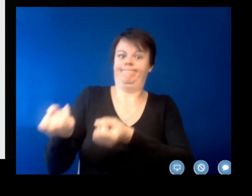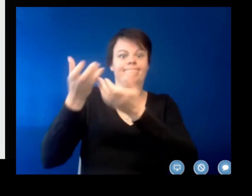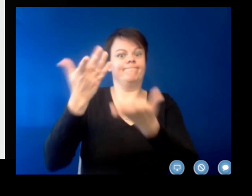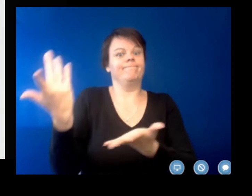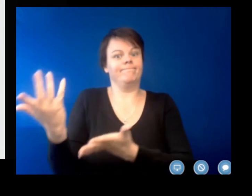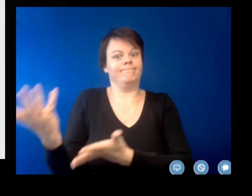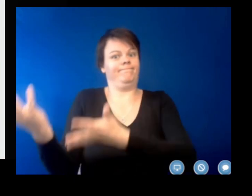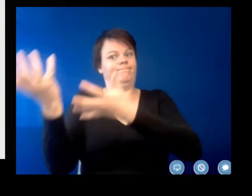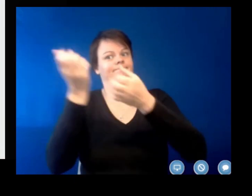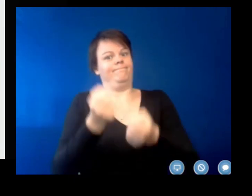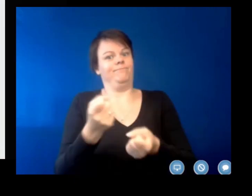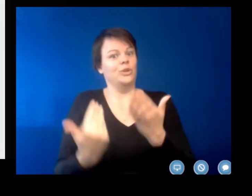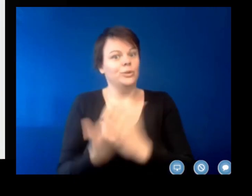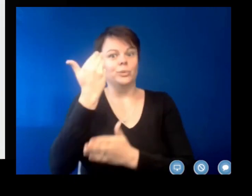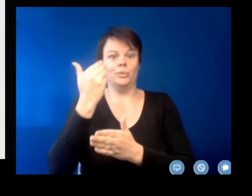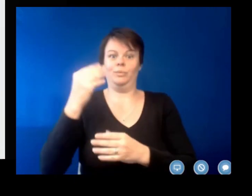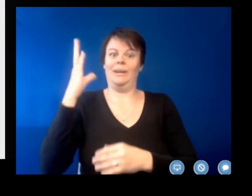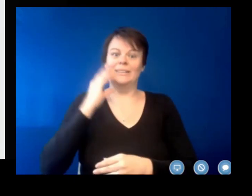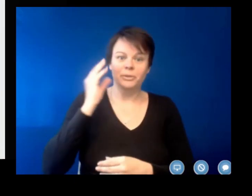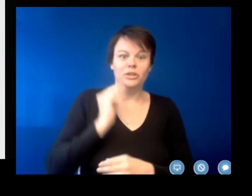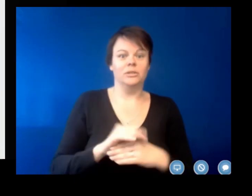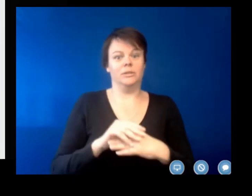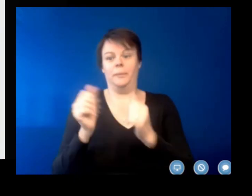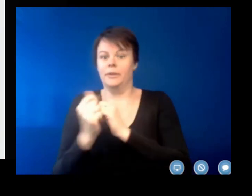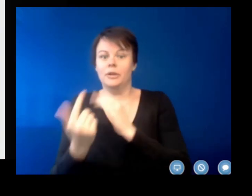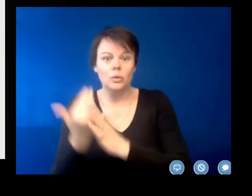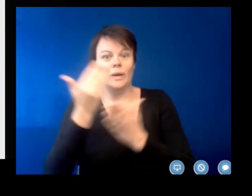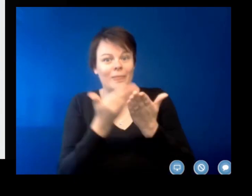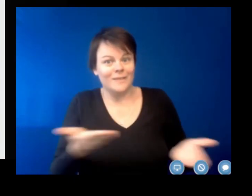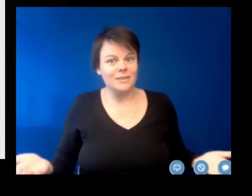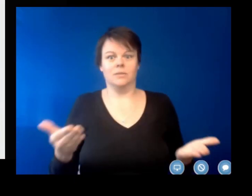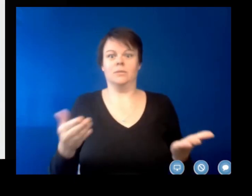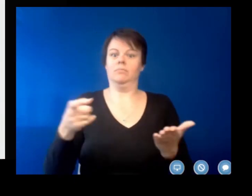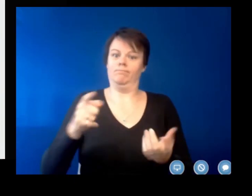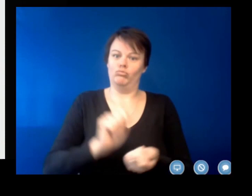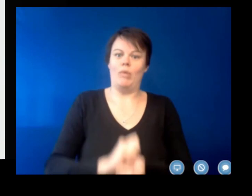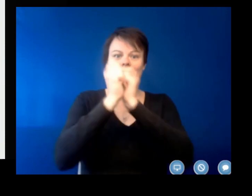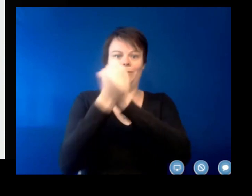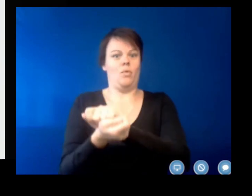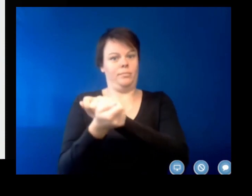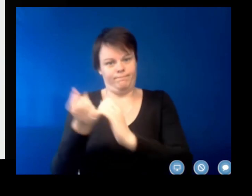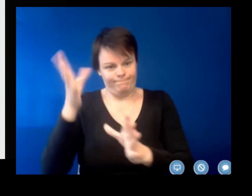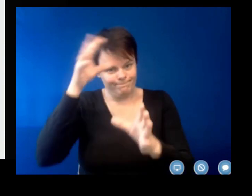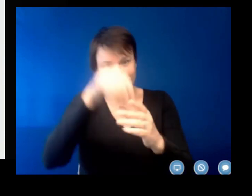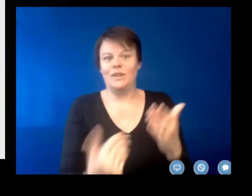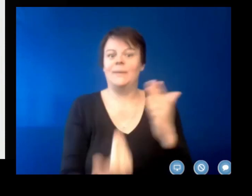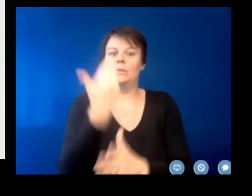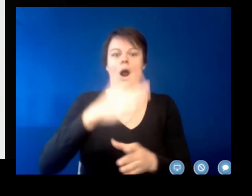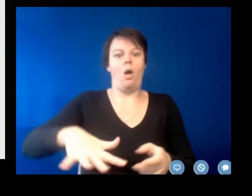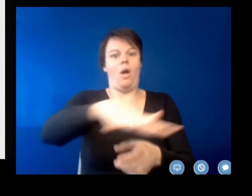not understood the abstract social character of a globalized world.